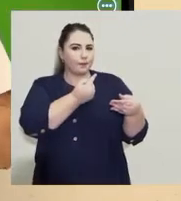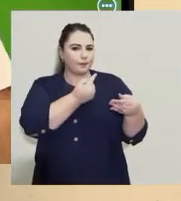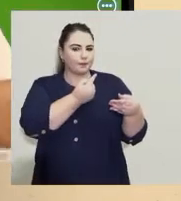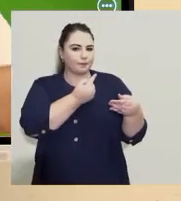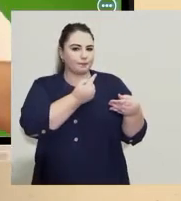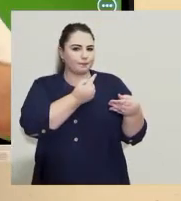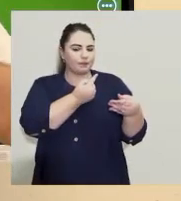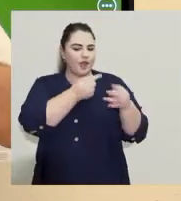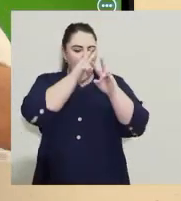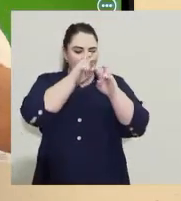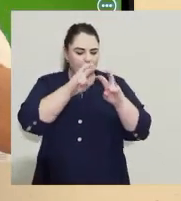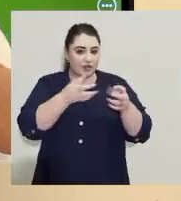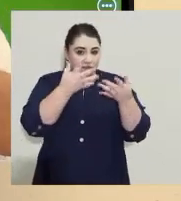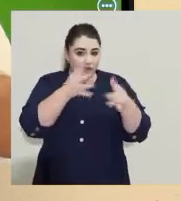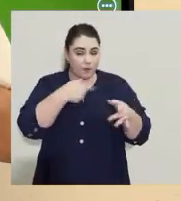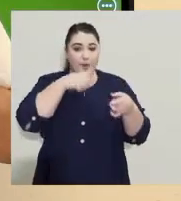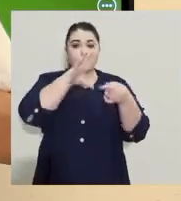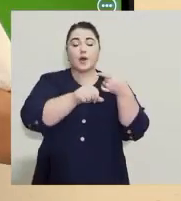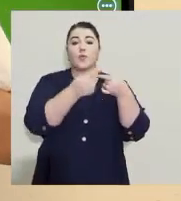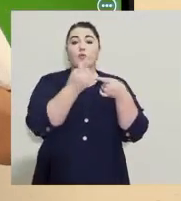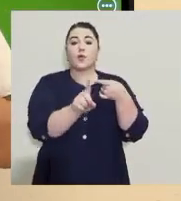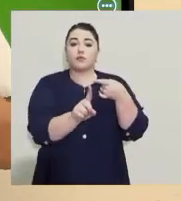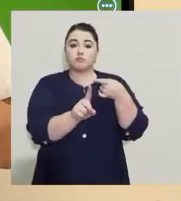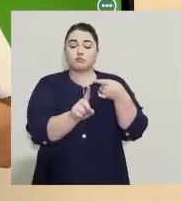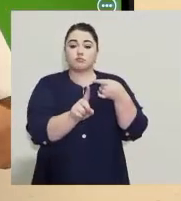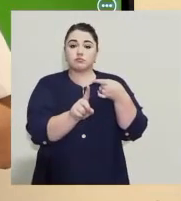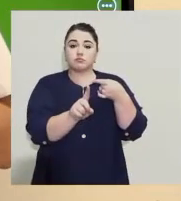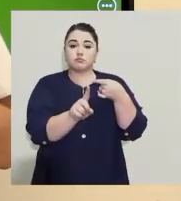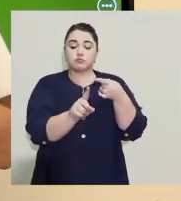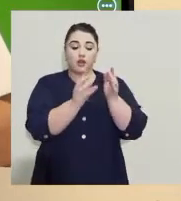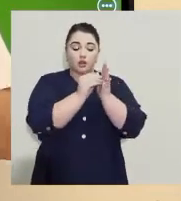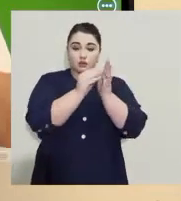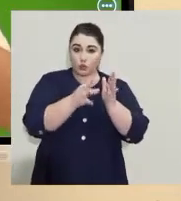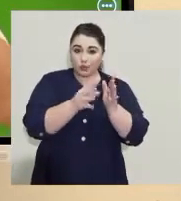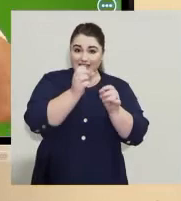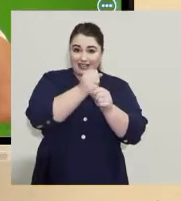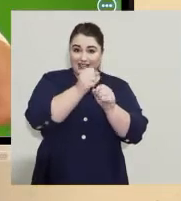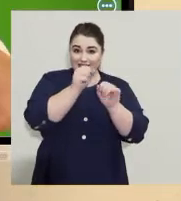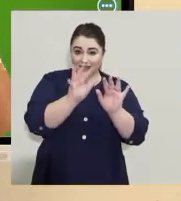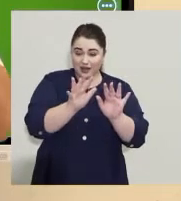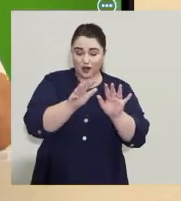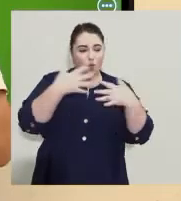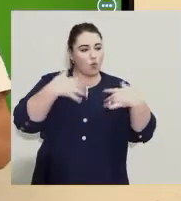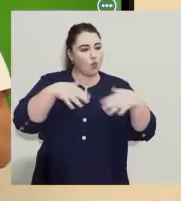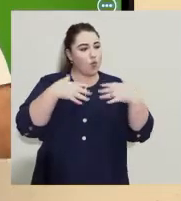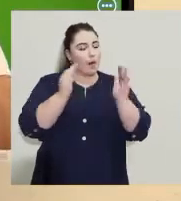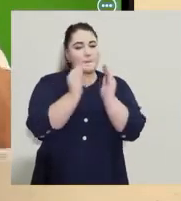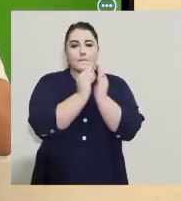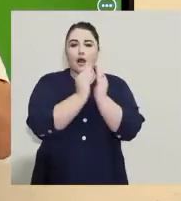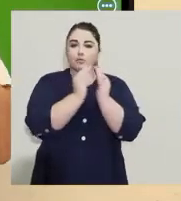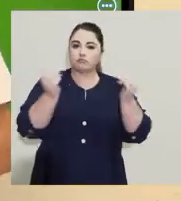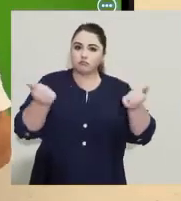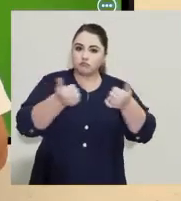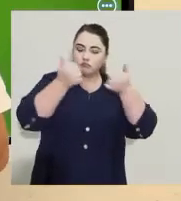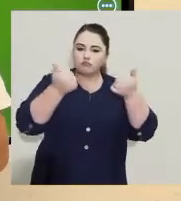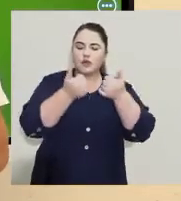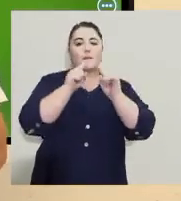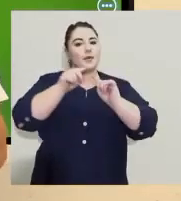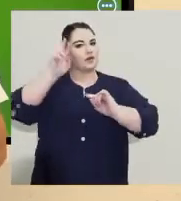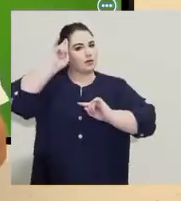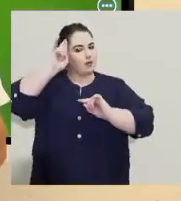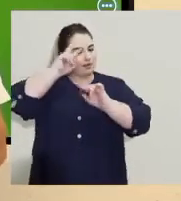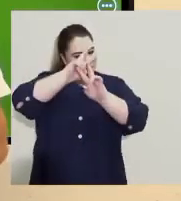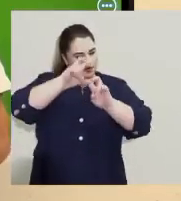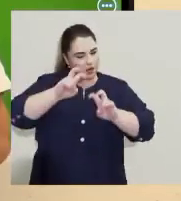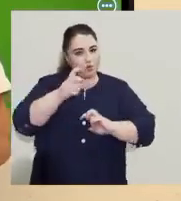there, after my investigation, I found that the learners in grade 10 have done very well. But remember,